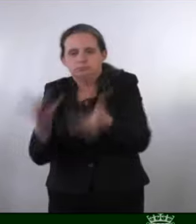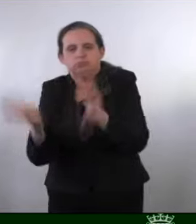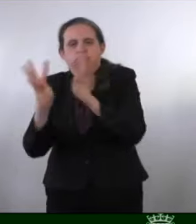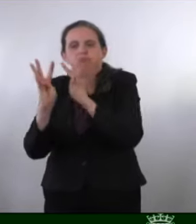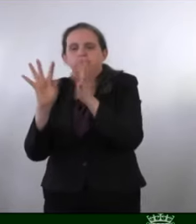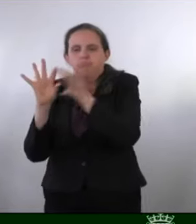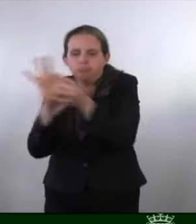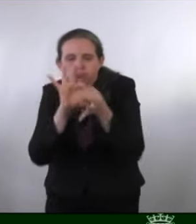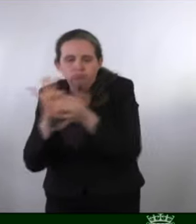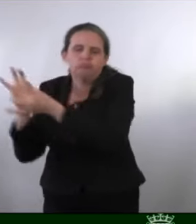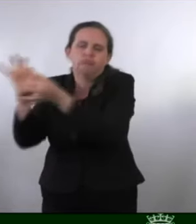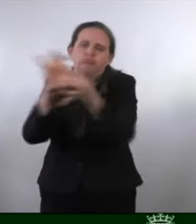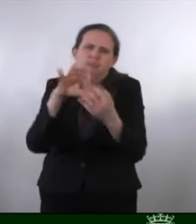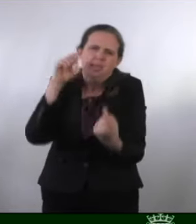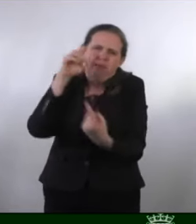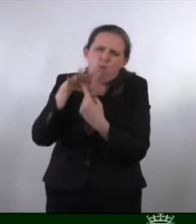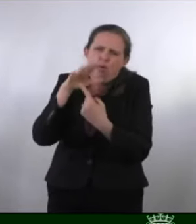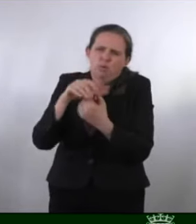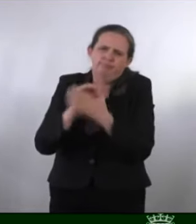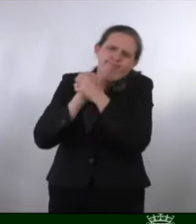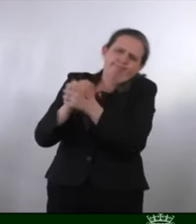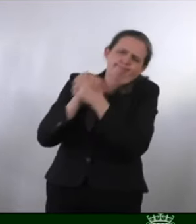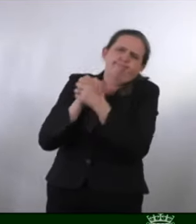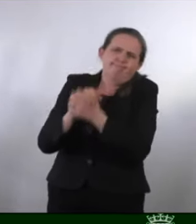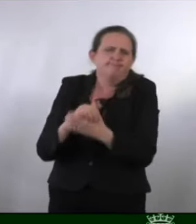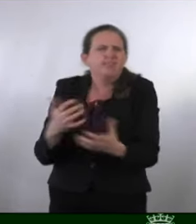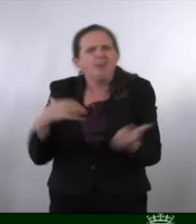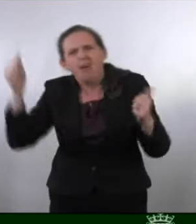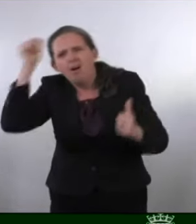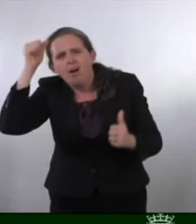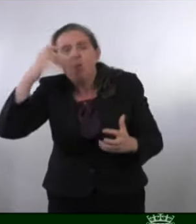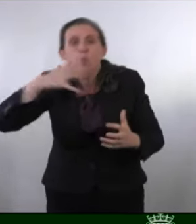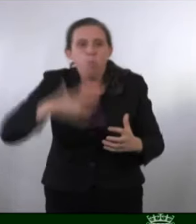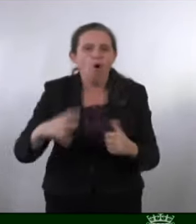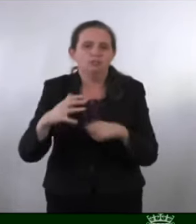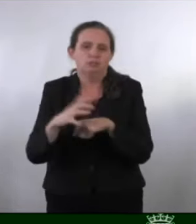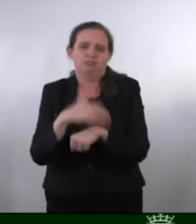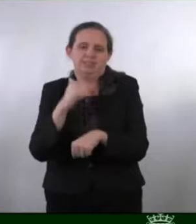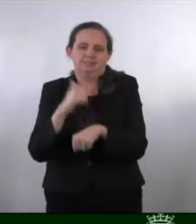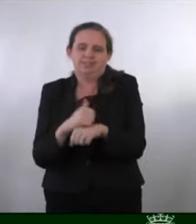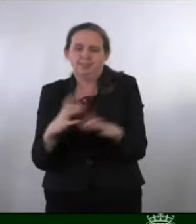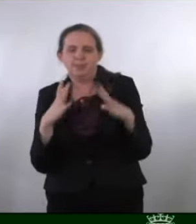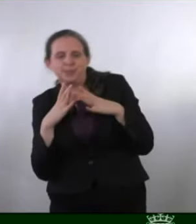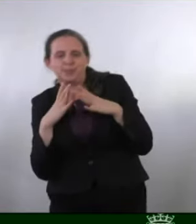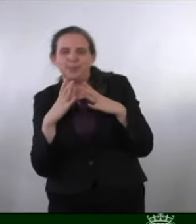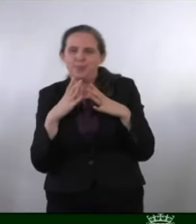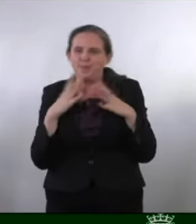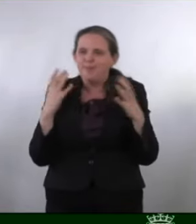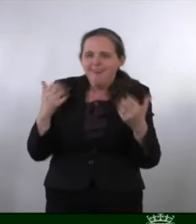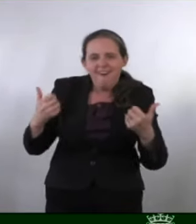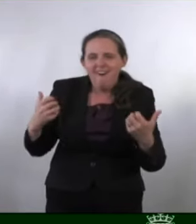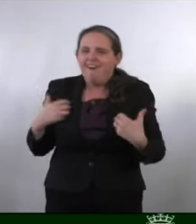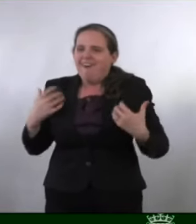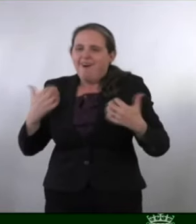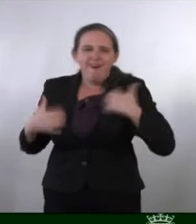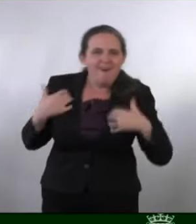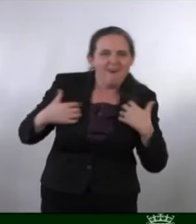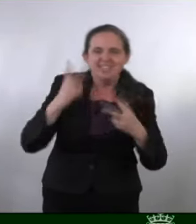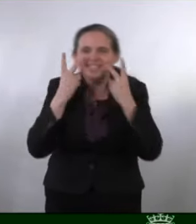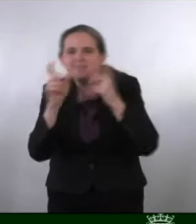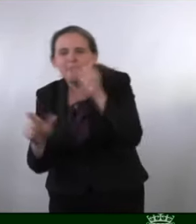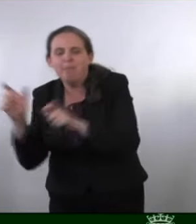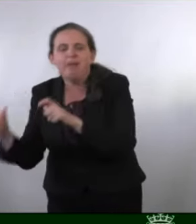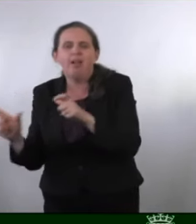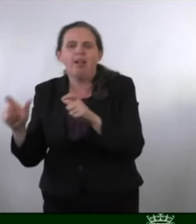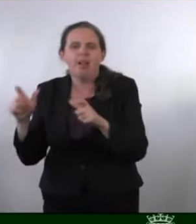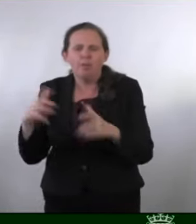all want some kind of Christmas. We need it. We certainly feel we deserve it. But what